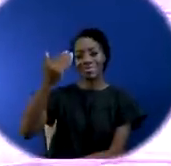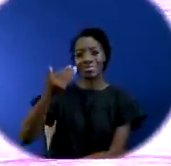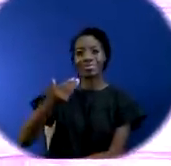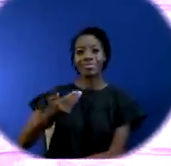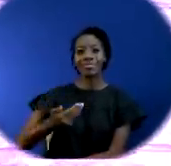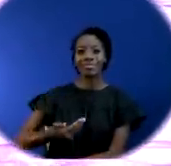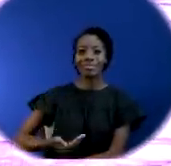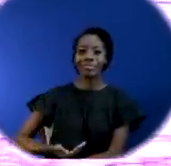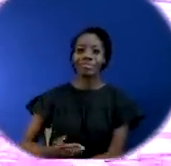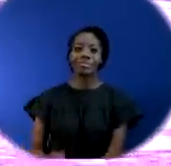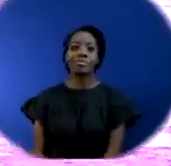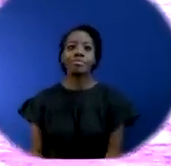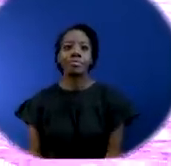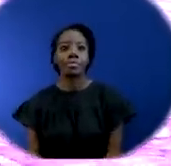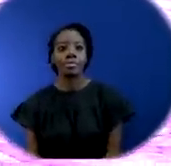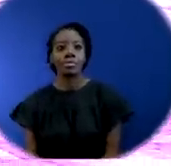me.